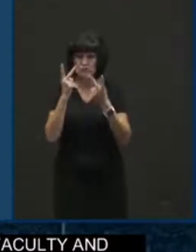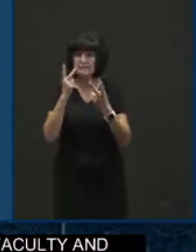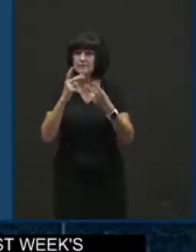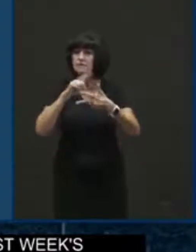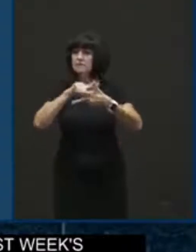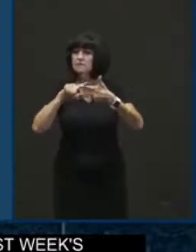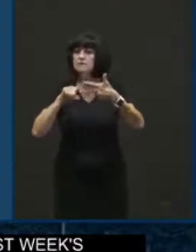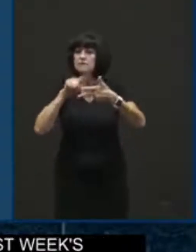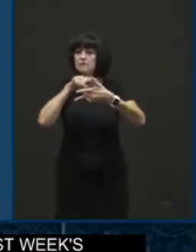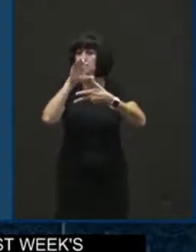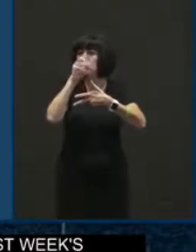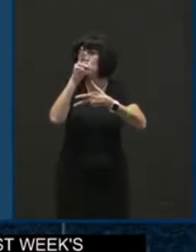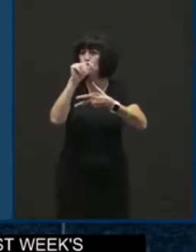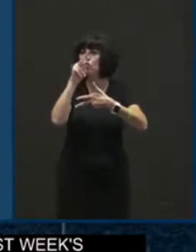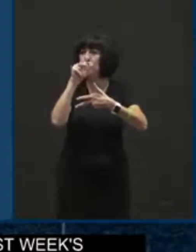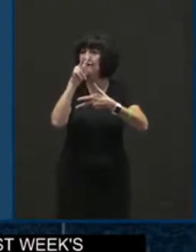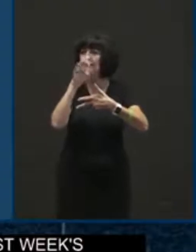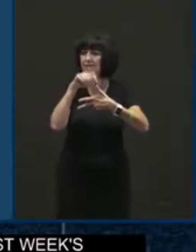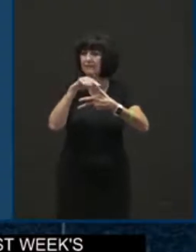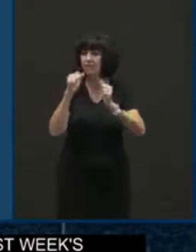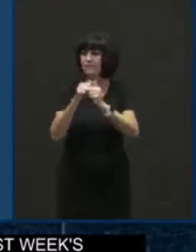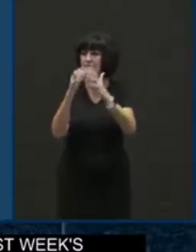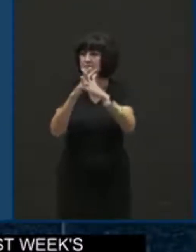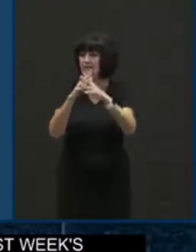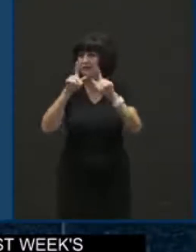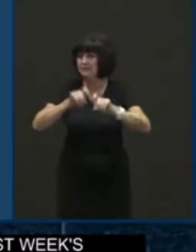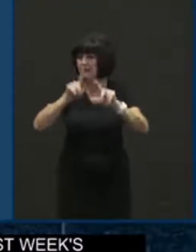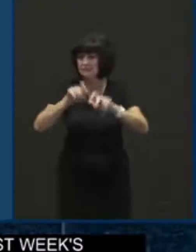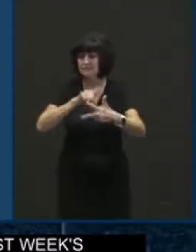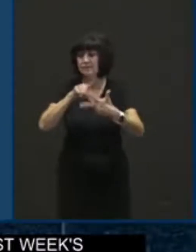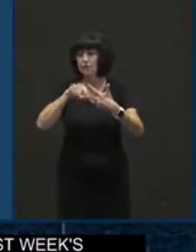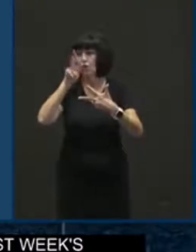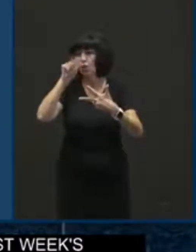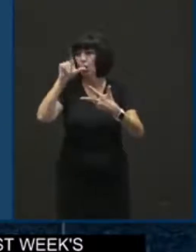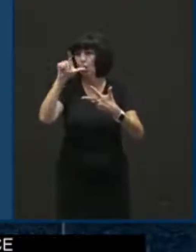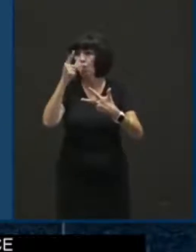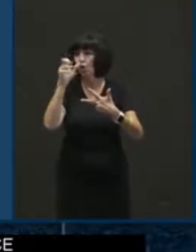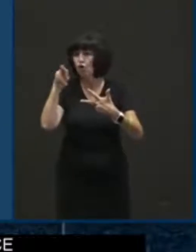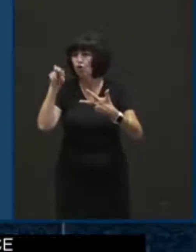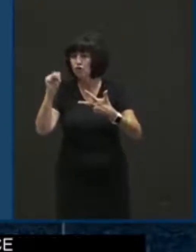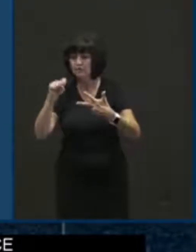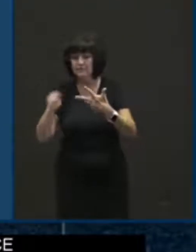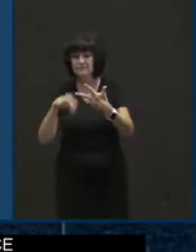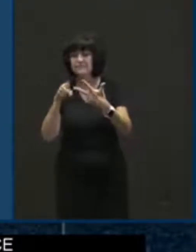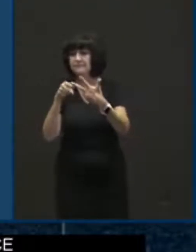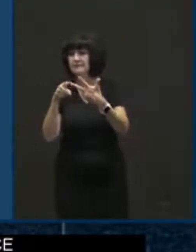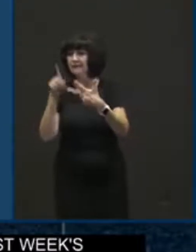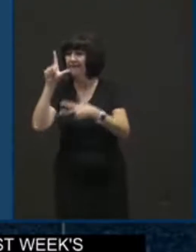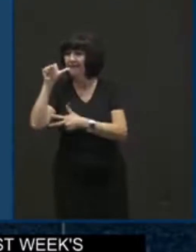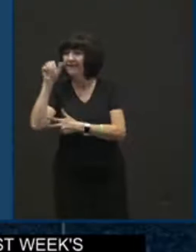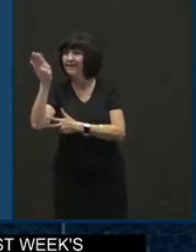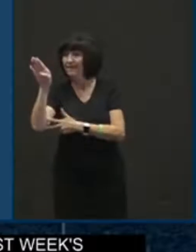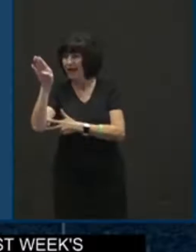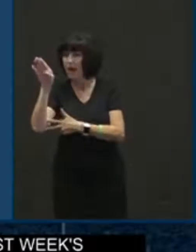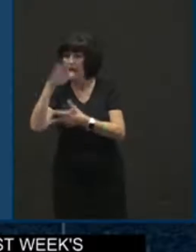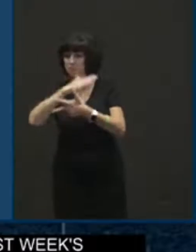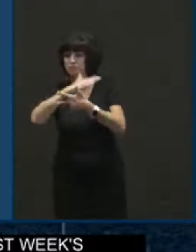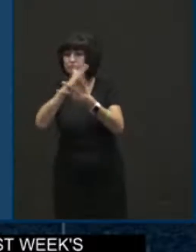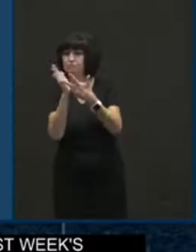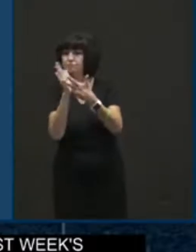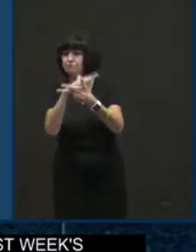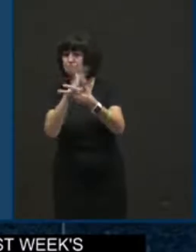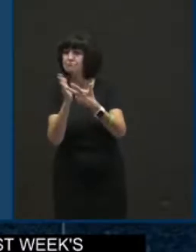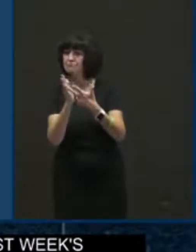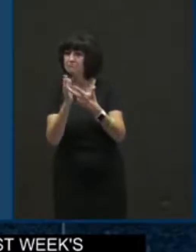centers, Walgreens, and some other lab results that we have in. So definitely going in the right direction. So